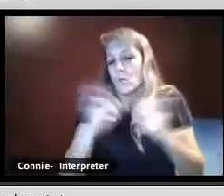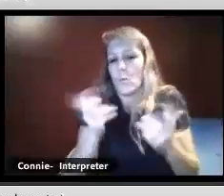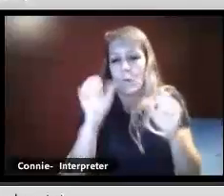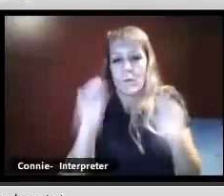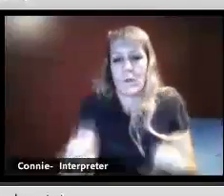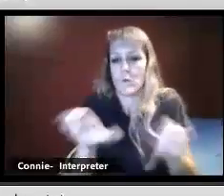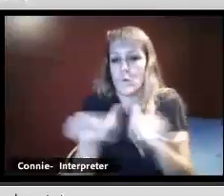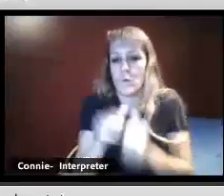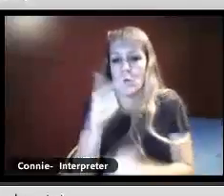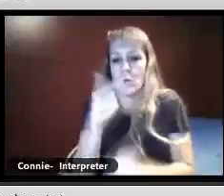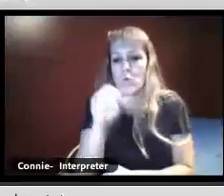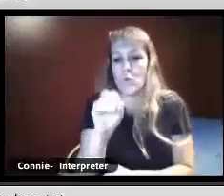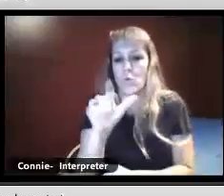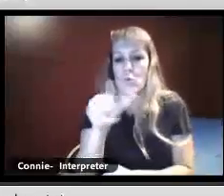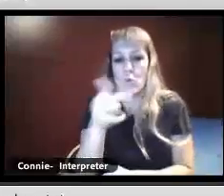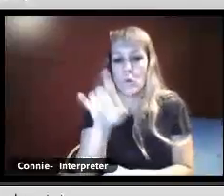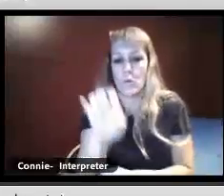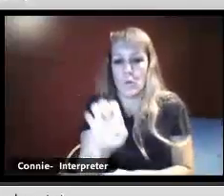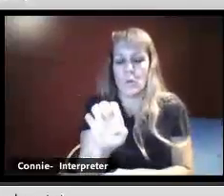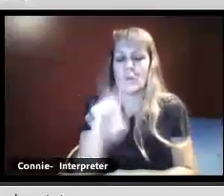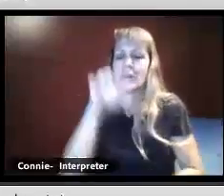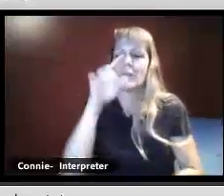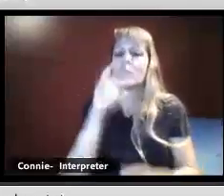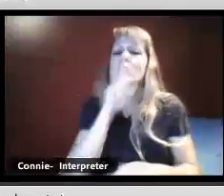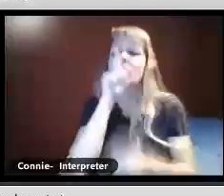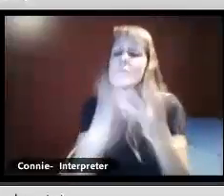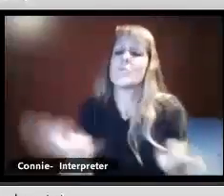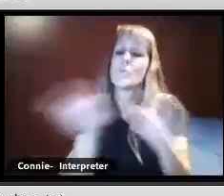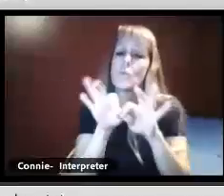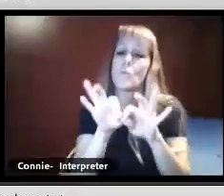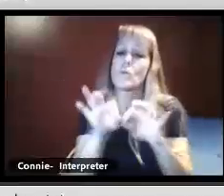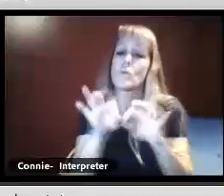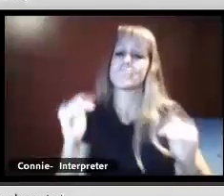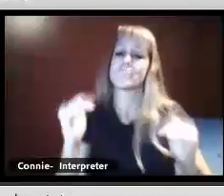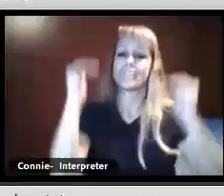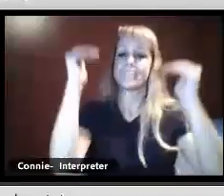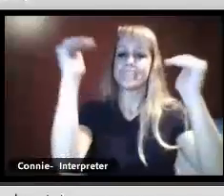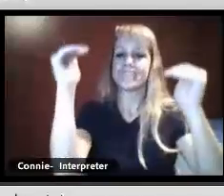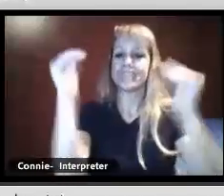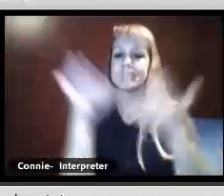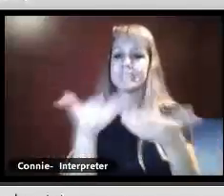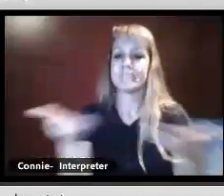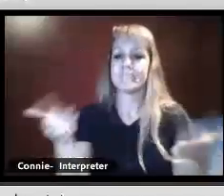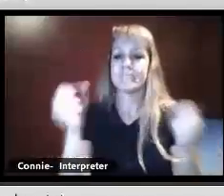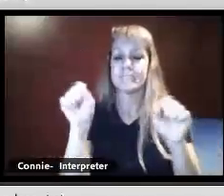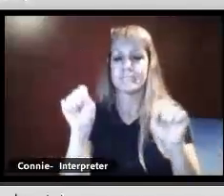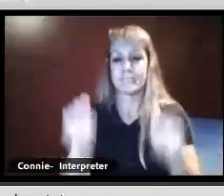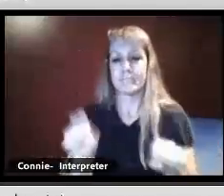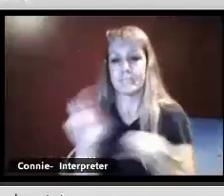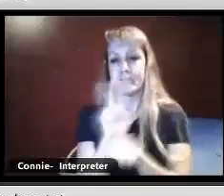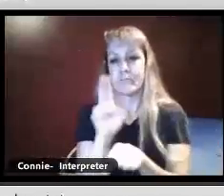Google? There are a couple of very important advanced features that will serve you